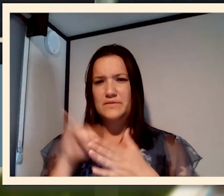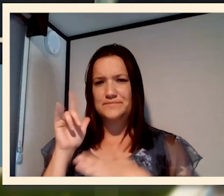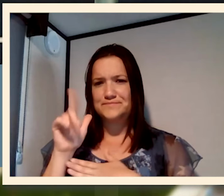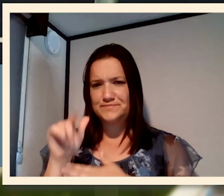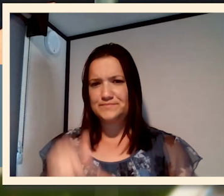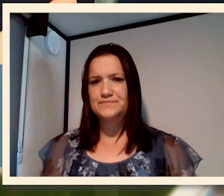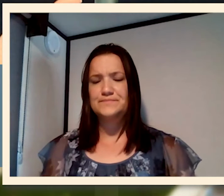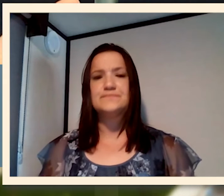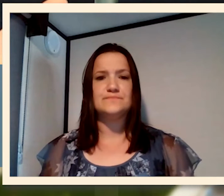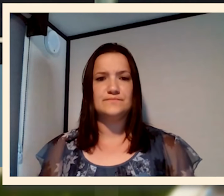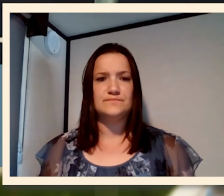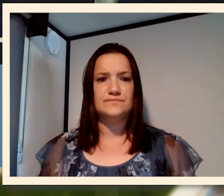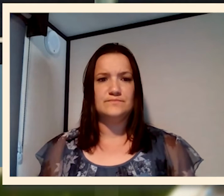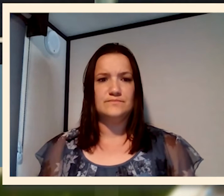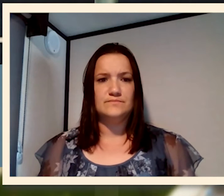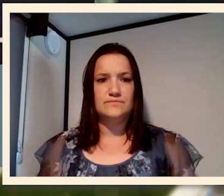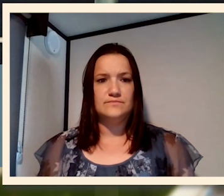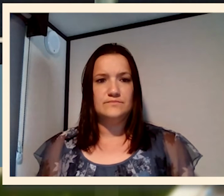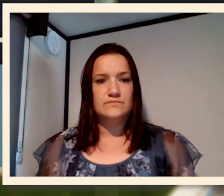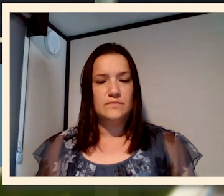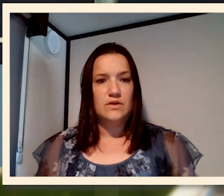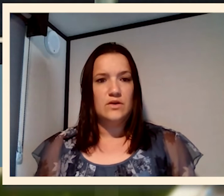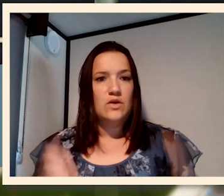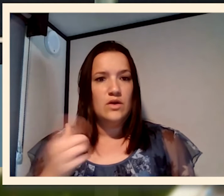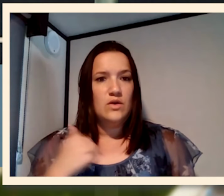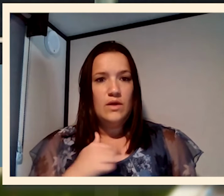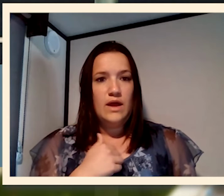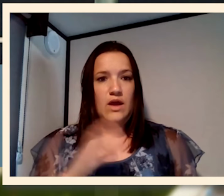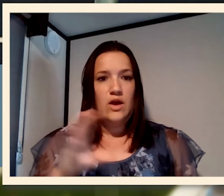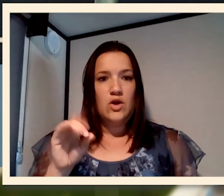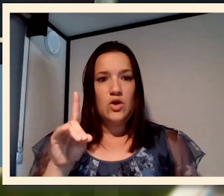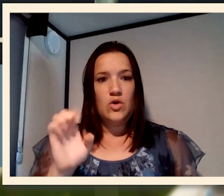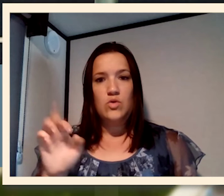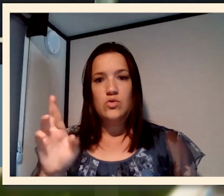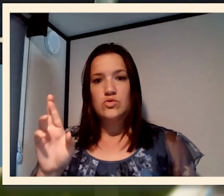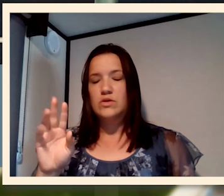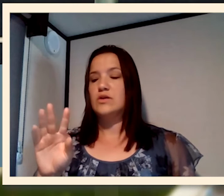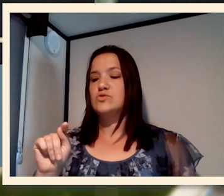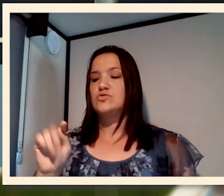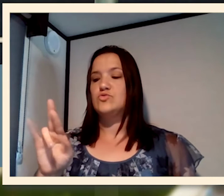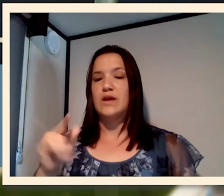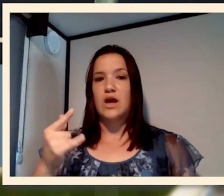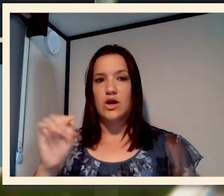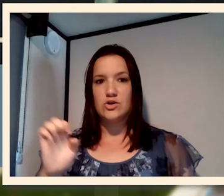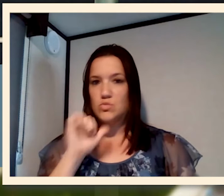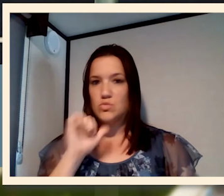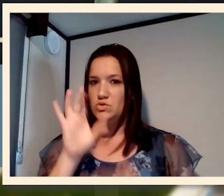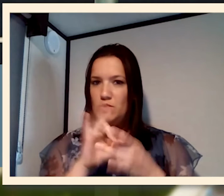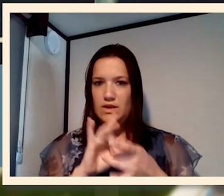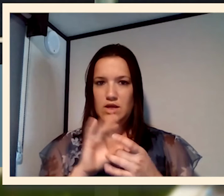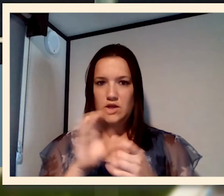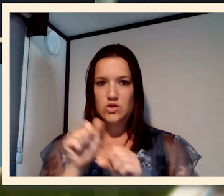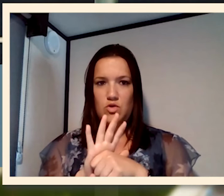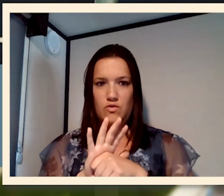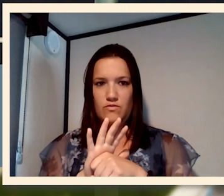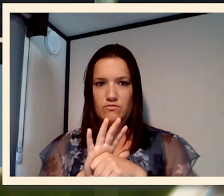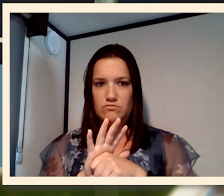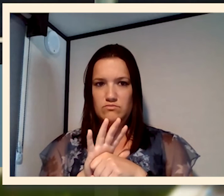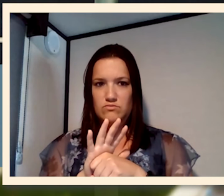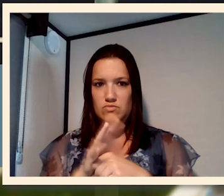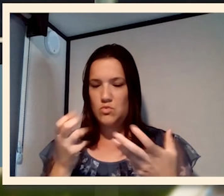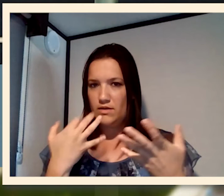we'll have more to come on that when we do the drill in the fall. Yeah, exactly. Okay, so we had a code triage last week that